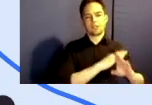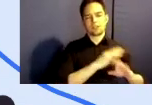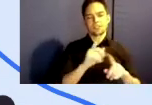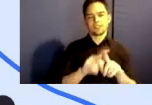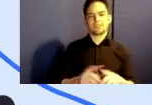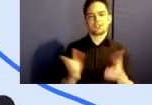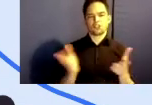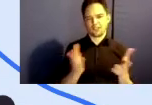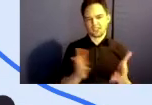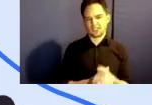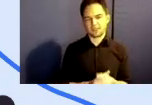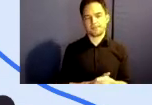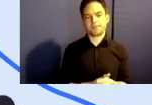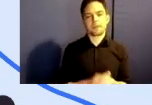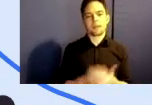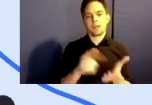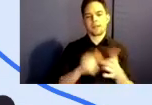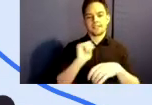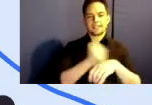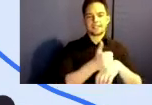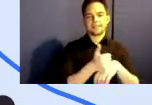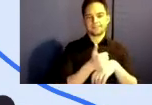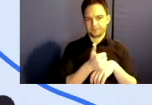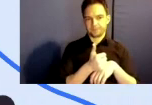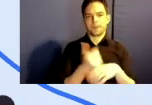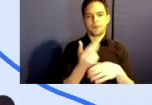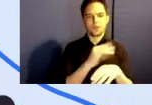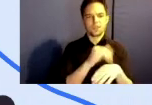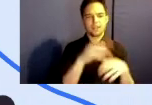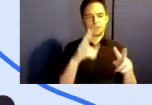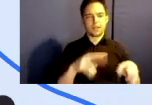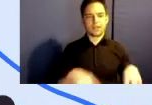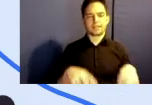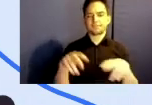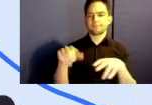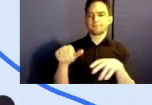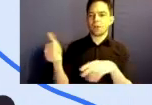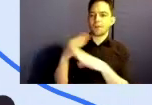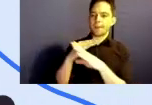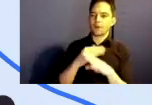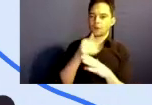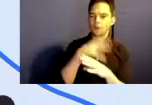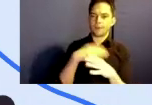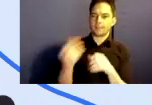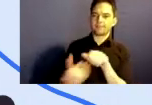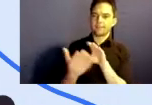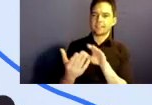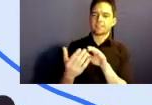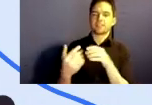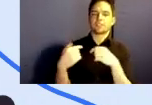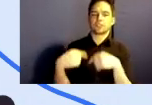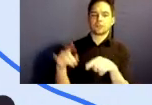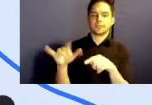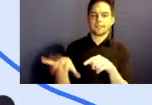So this framework can be used to analyze what are the barriers that women face in information of vaccines and also